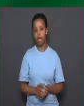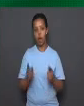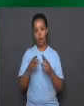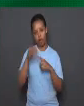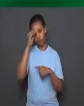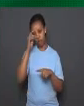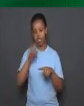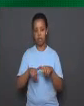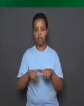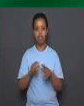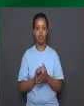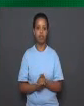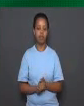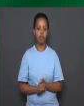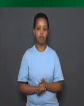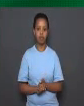Let's get back to our lesson.